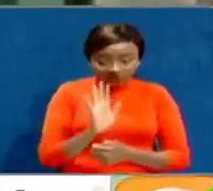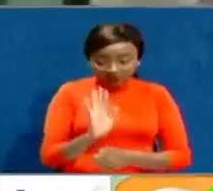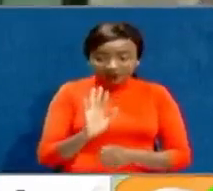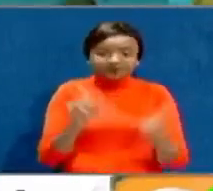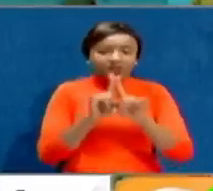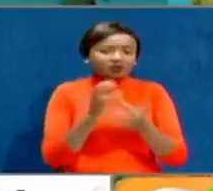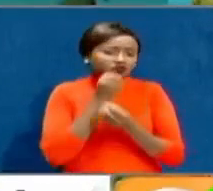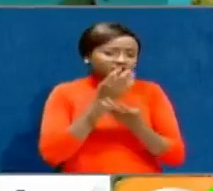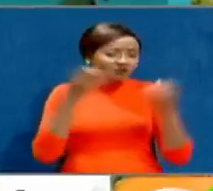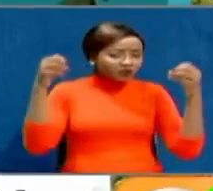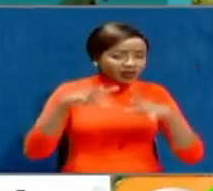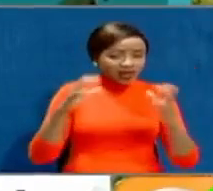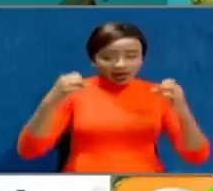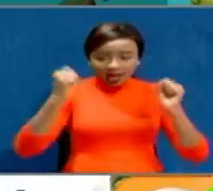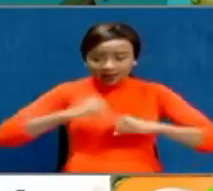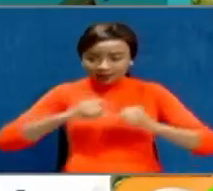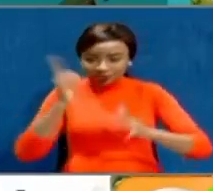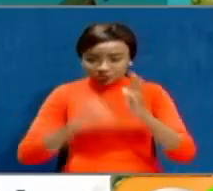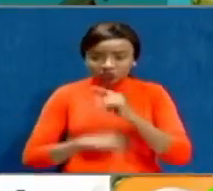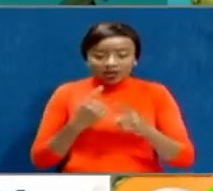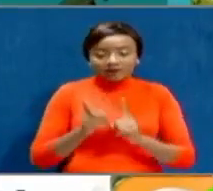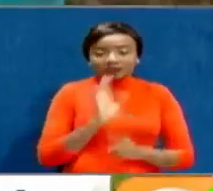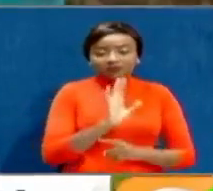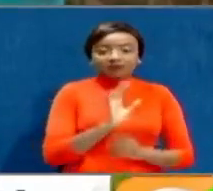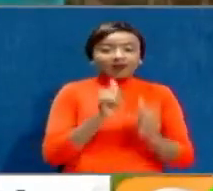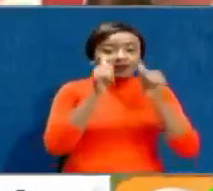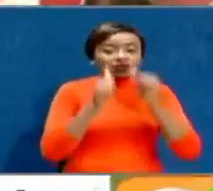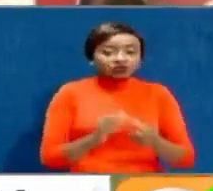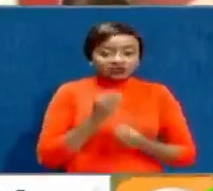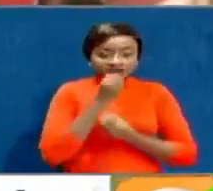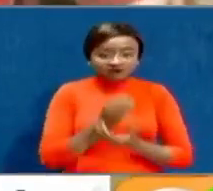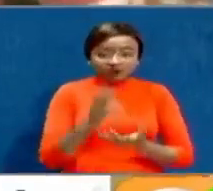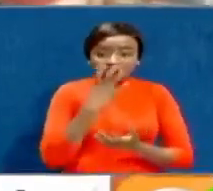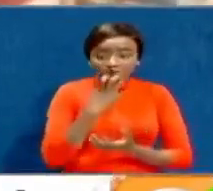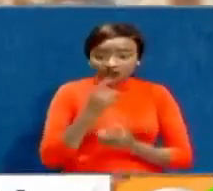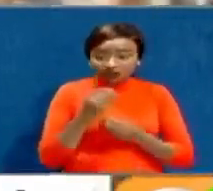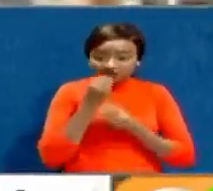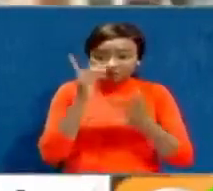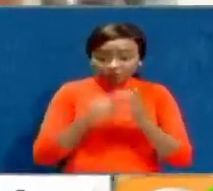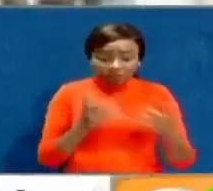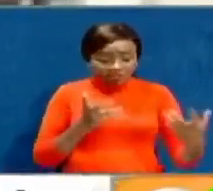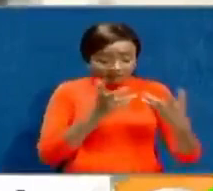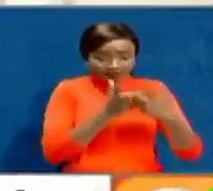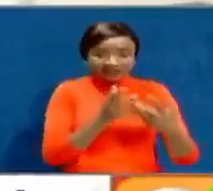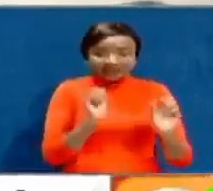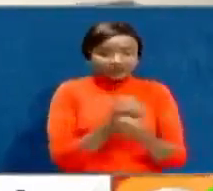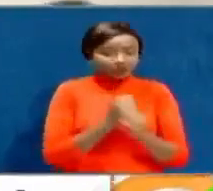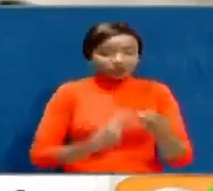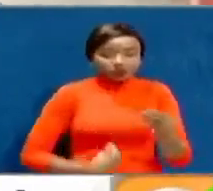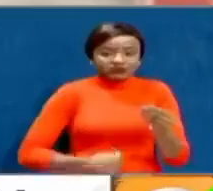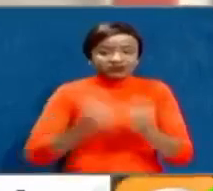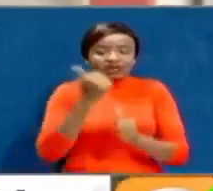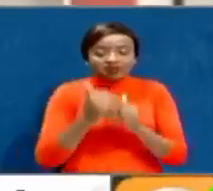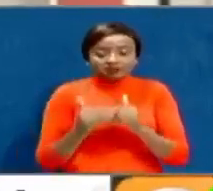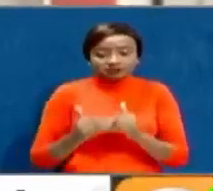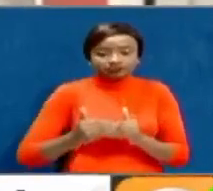giving clearance to the deal, the Competition Authority of Kenya, in a legal notice, indicated that the merged entity was not allowed to sell itself for the